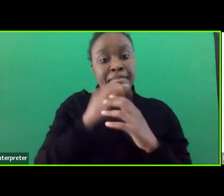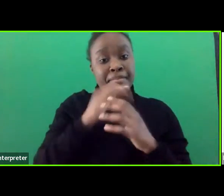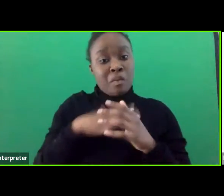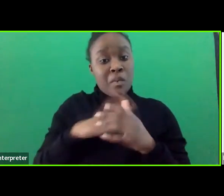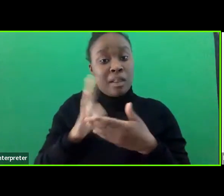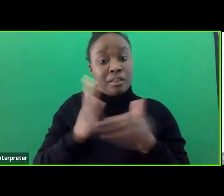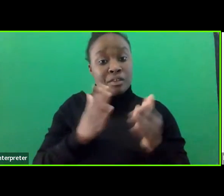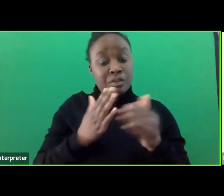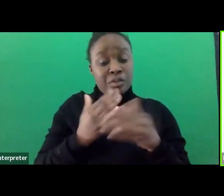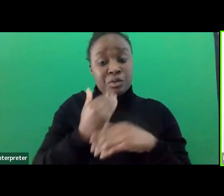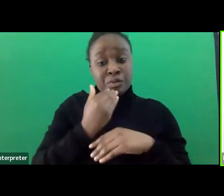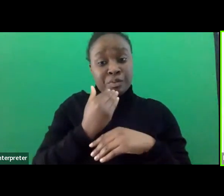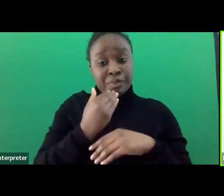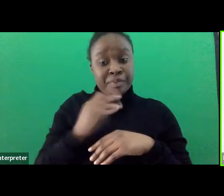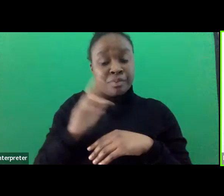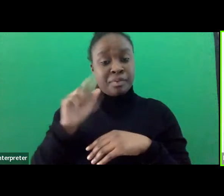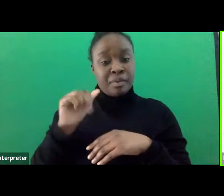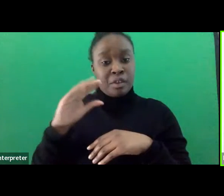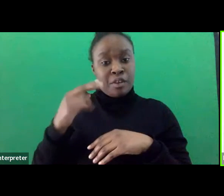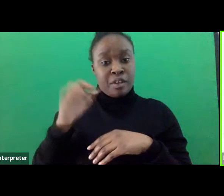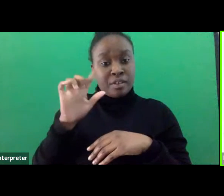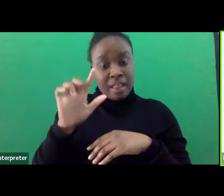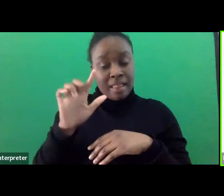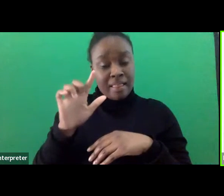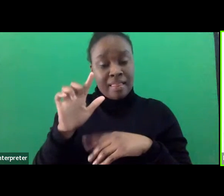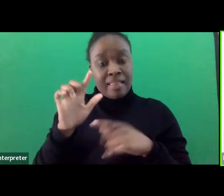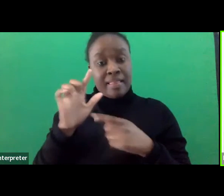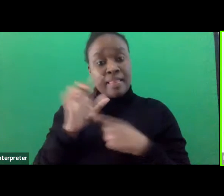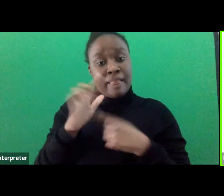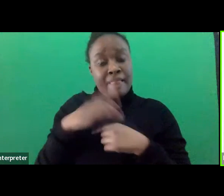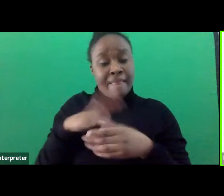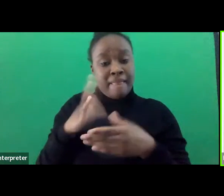you Ms. Rachel Sintumule.